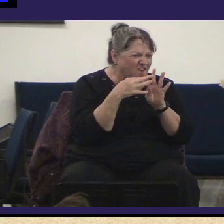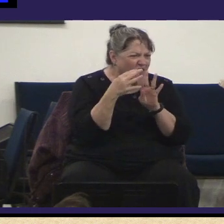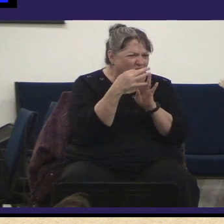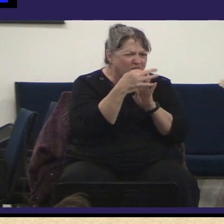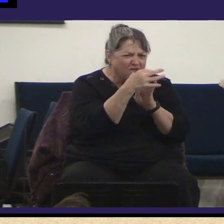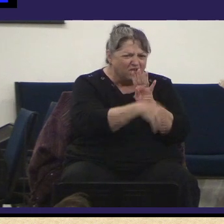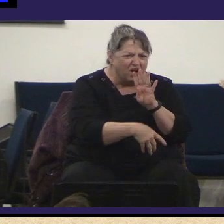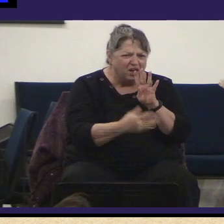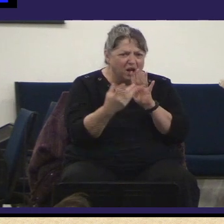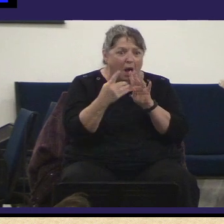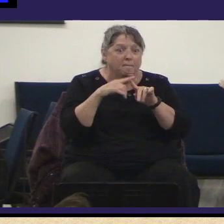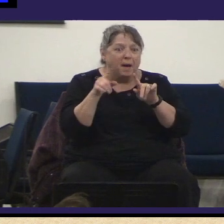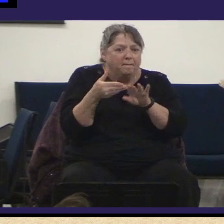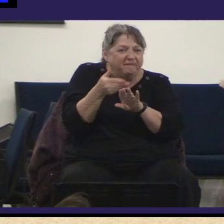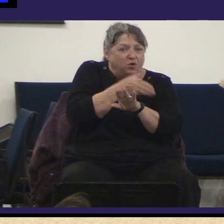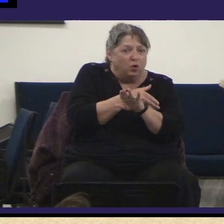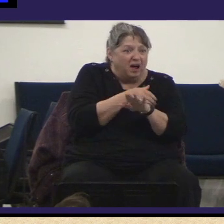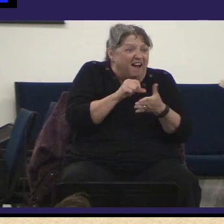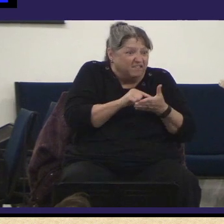his mighty power.